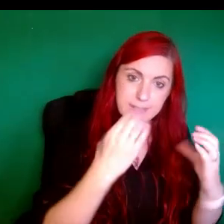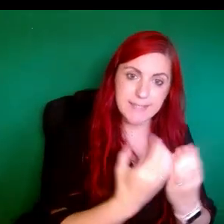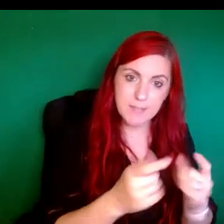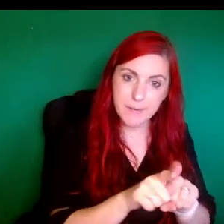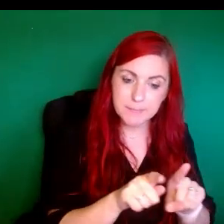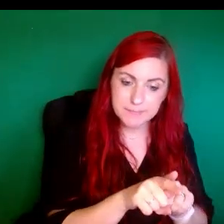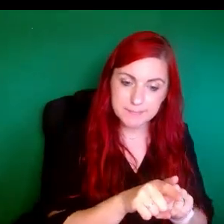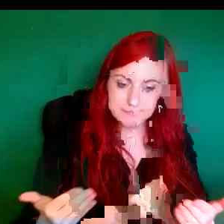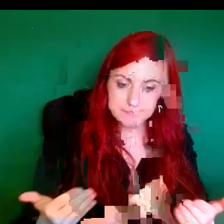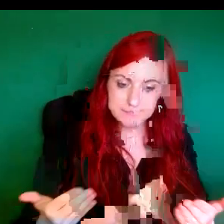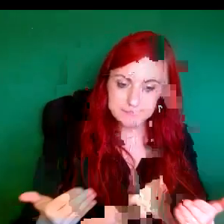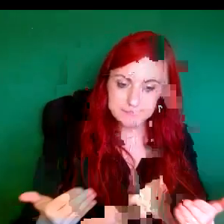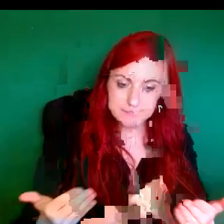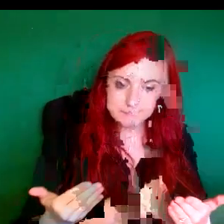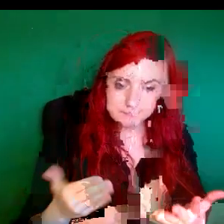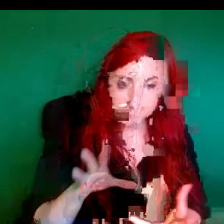and the communities.